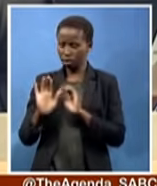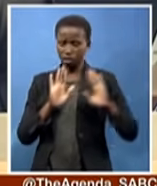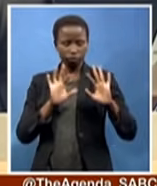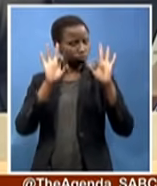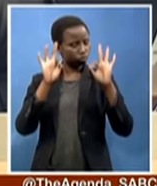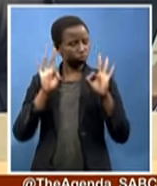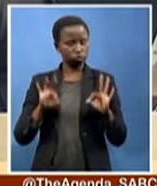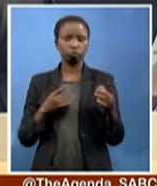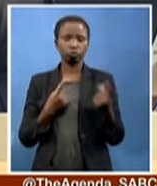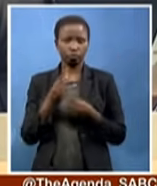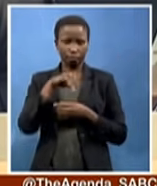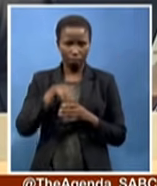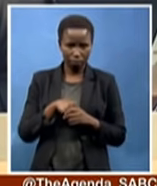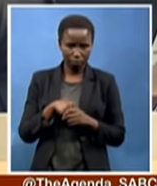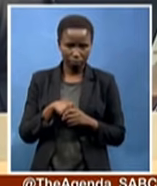of renewal